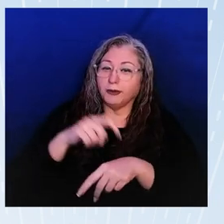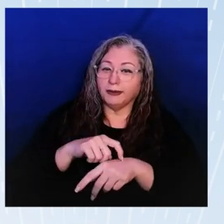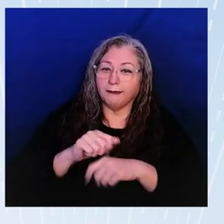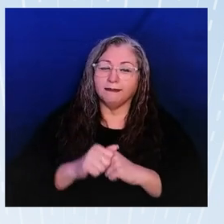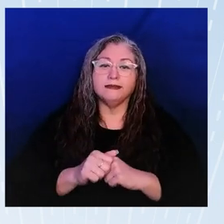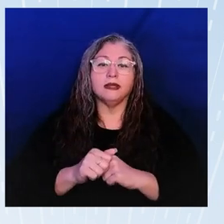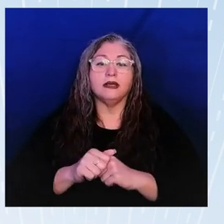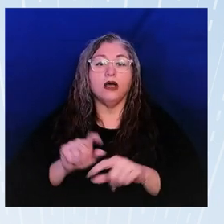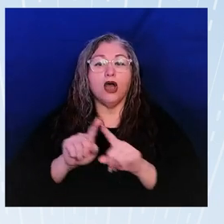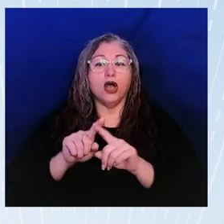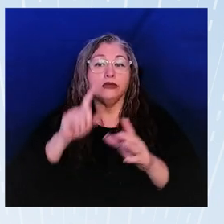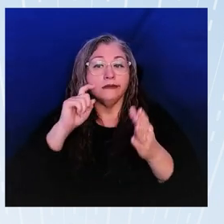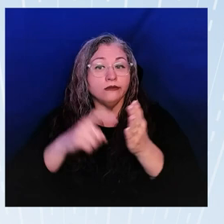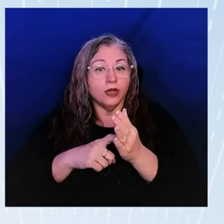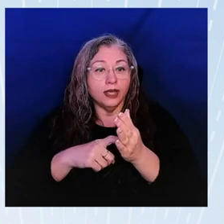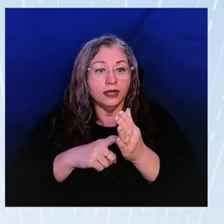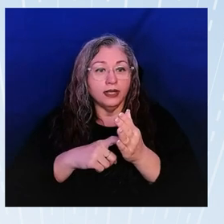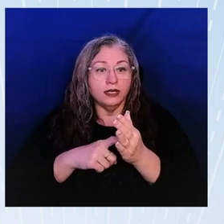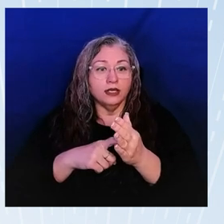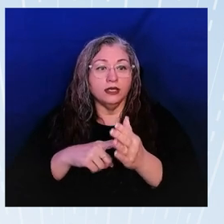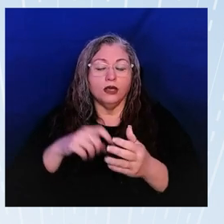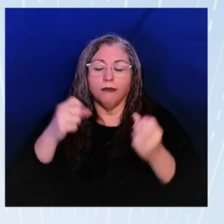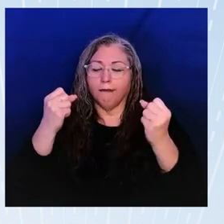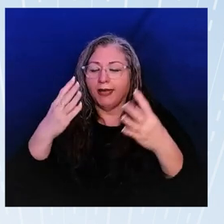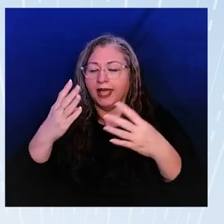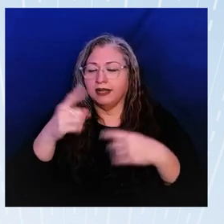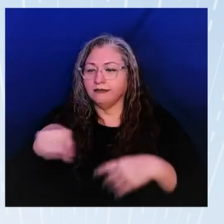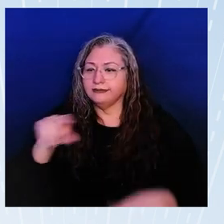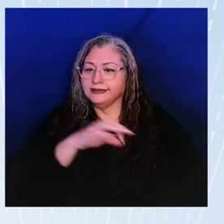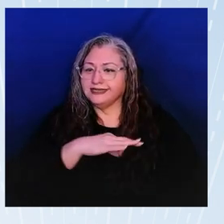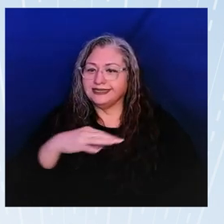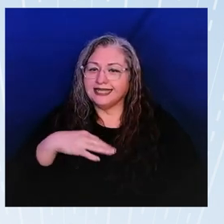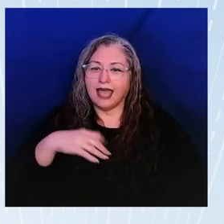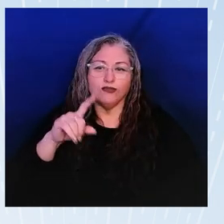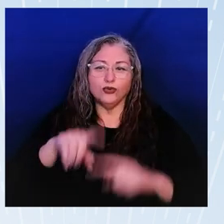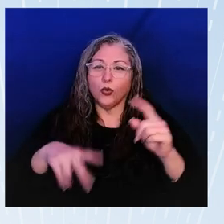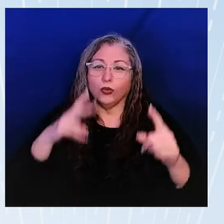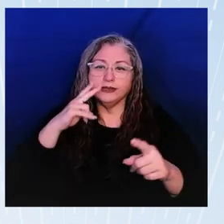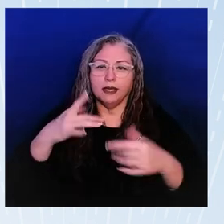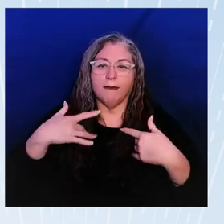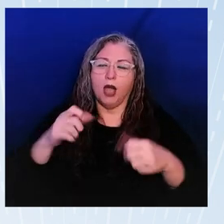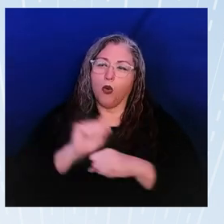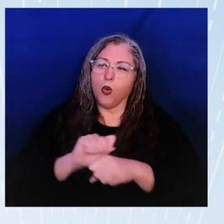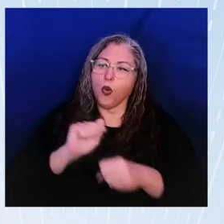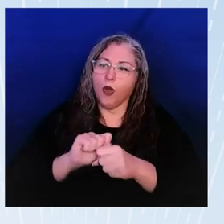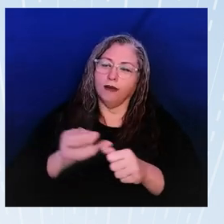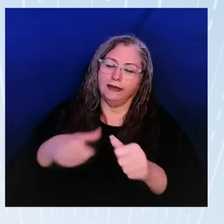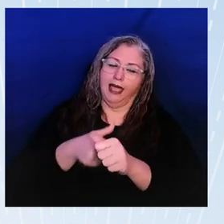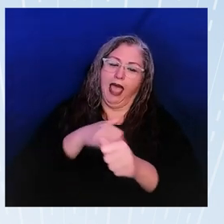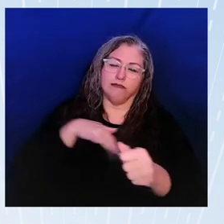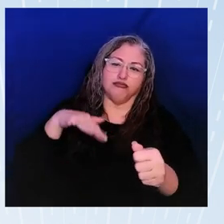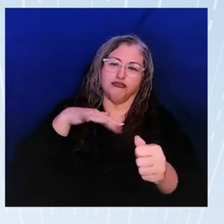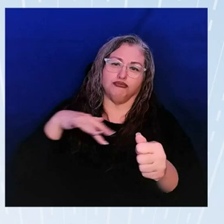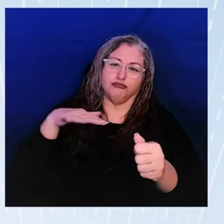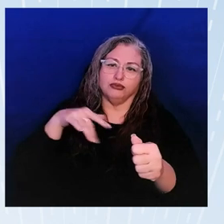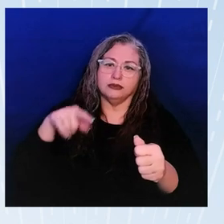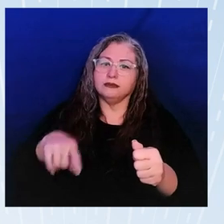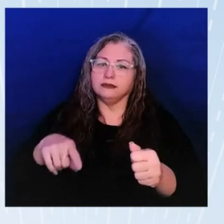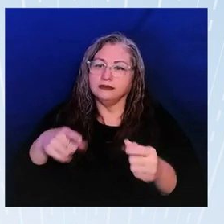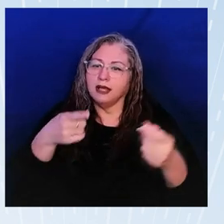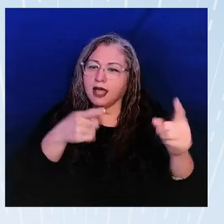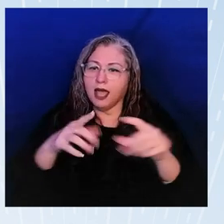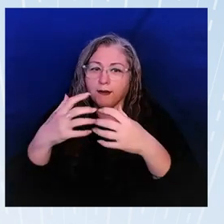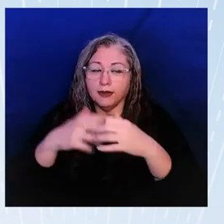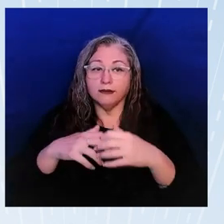give recognition to so many of our staff behind the scenes who have been working really hard to make this happen, in particular our White